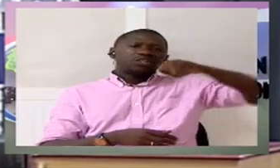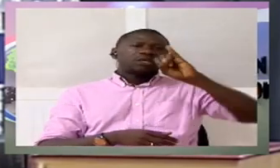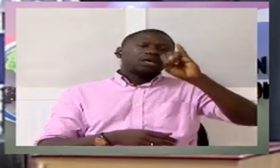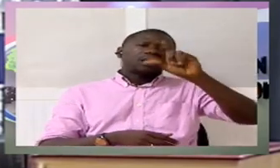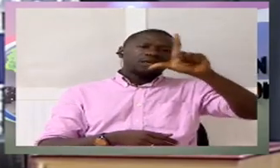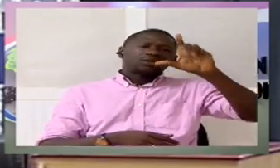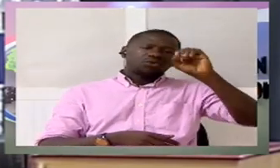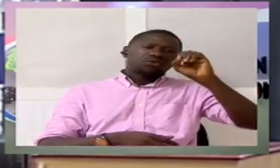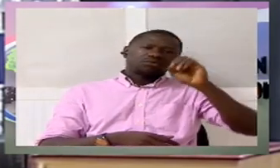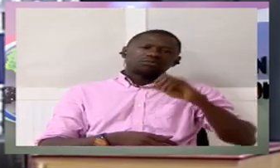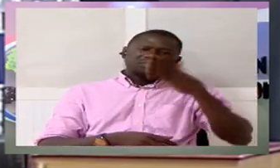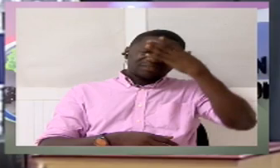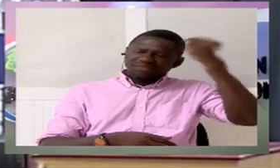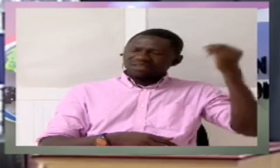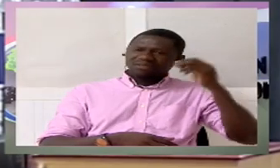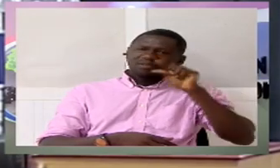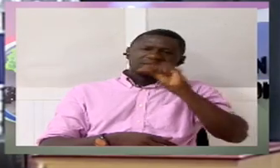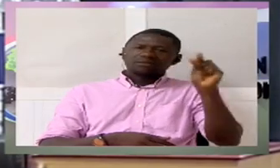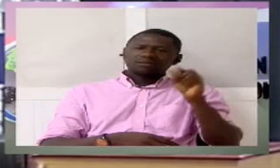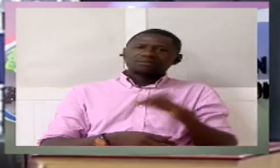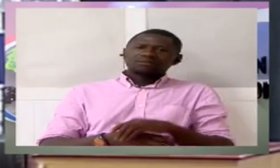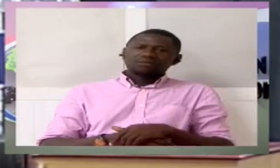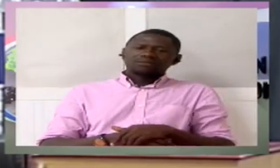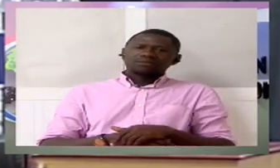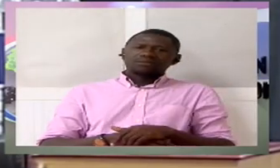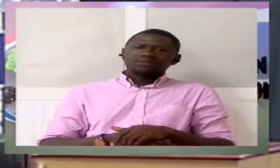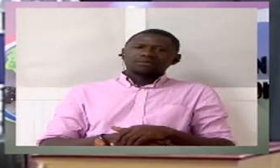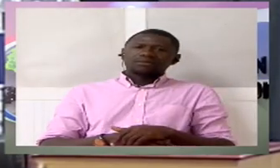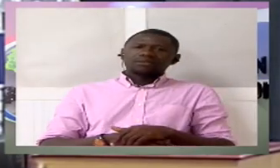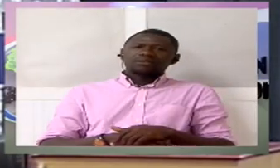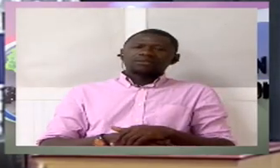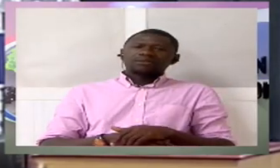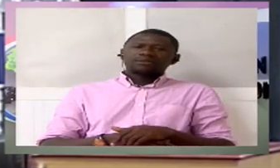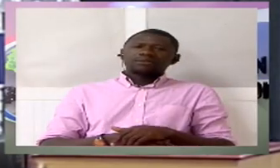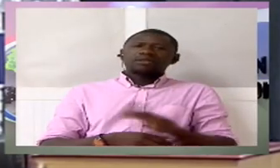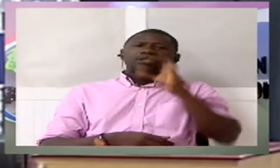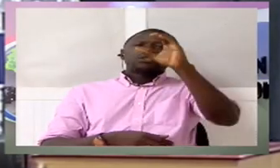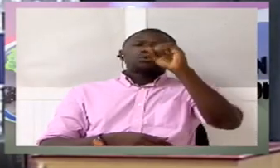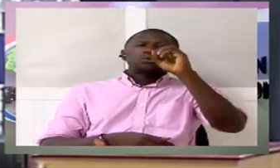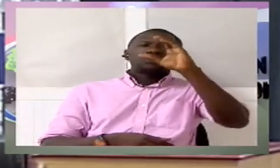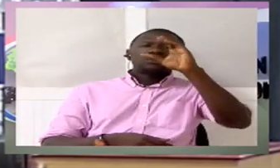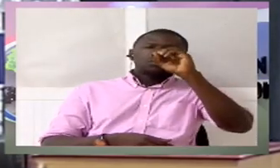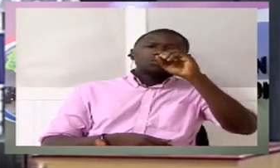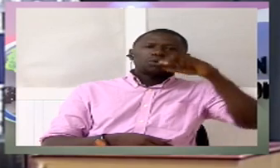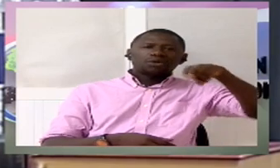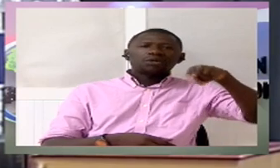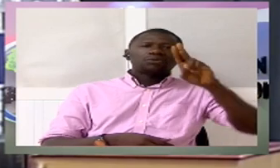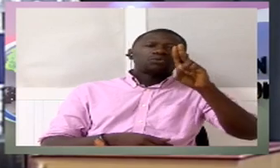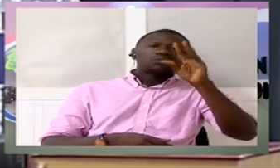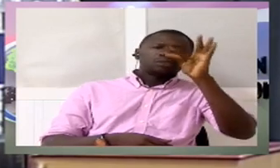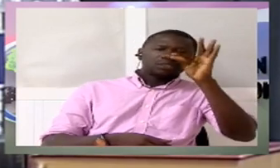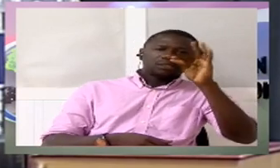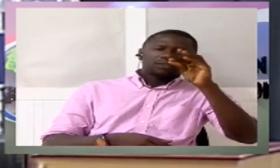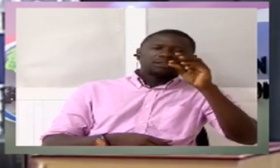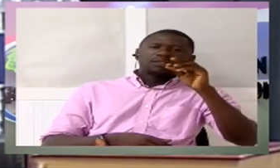I forgot the name. Coconut resident? Exactly, coconut resident. Coconut resident. Data ngataraye. I went there and met her.